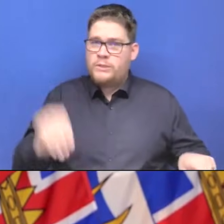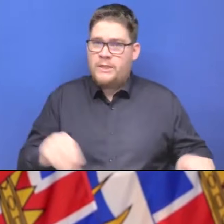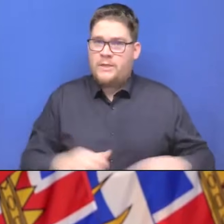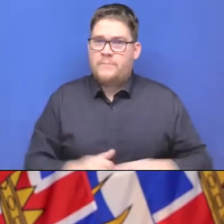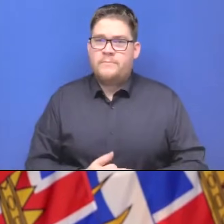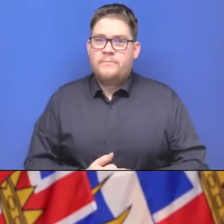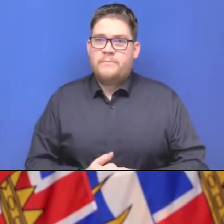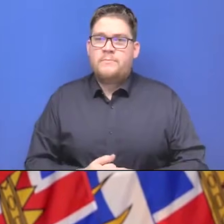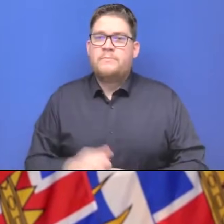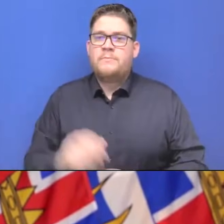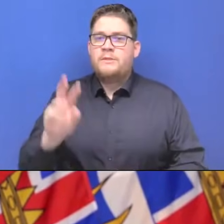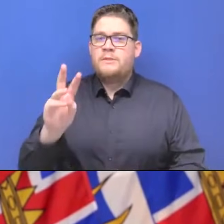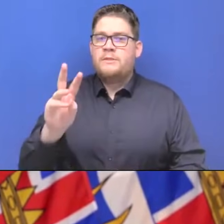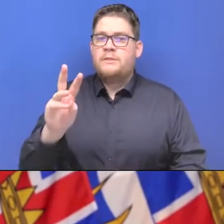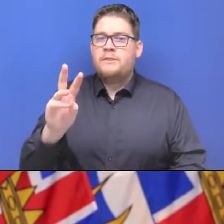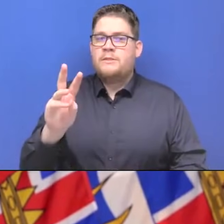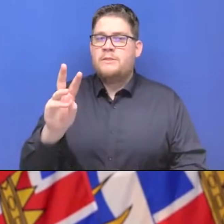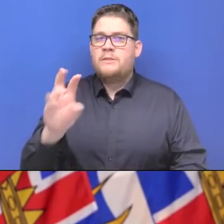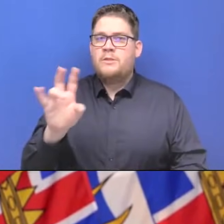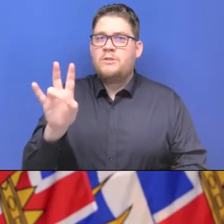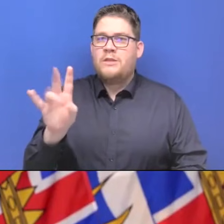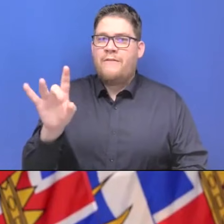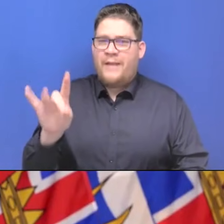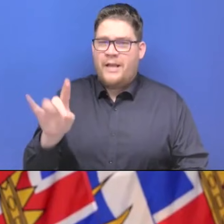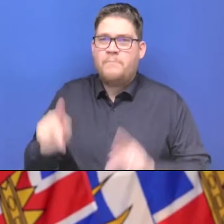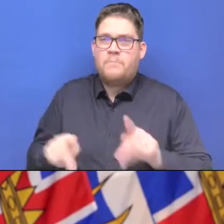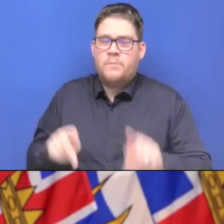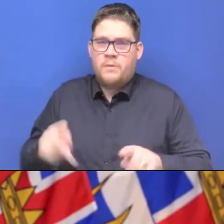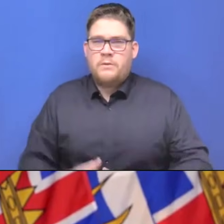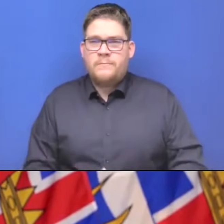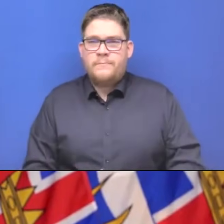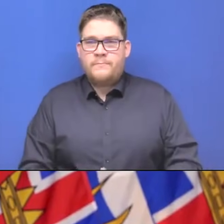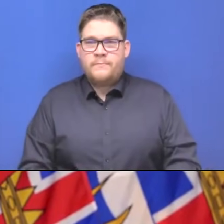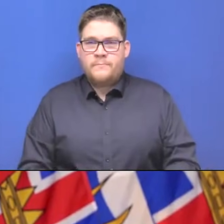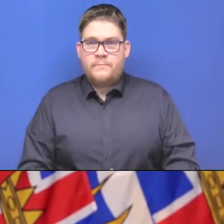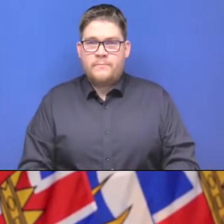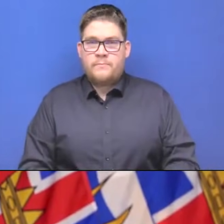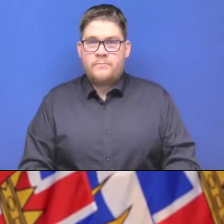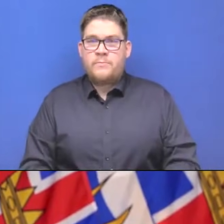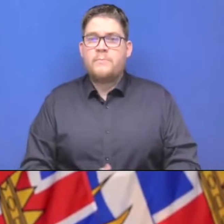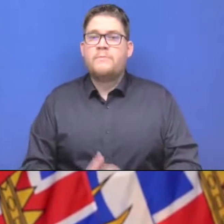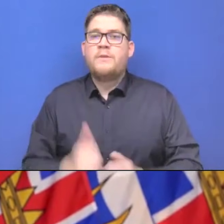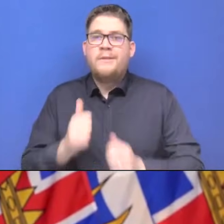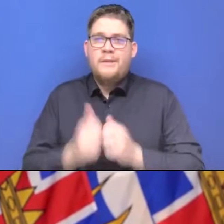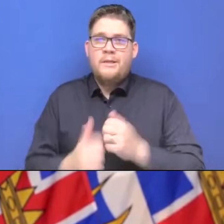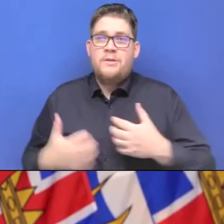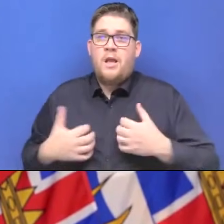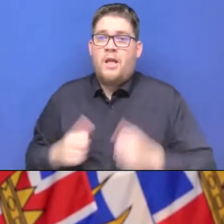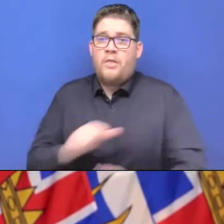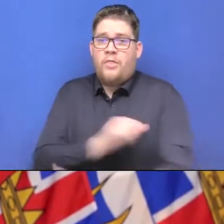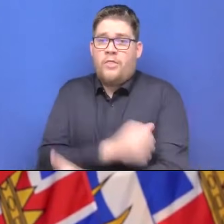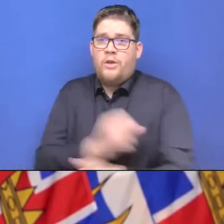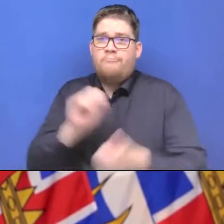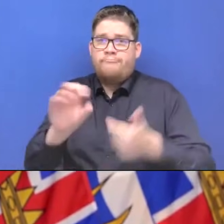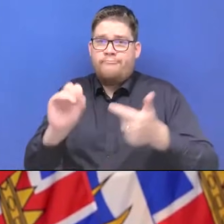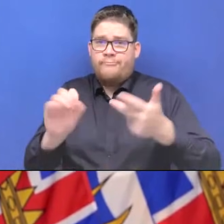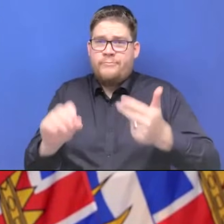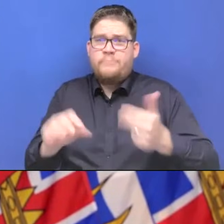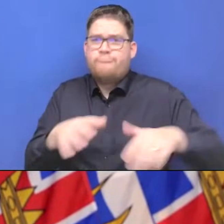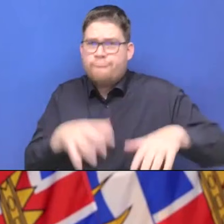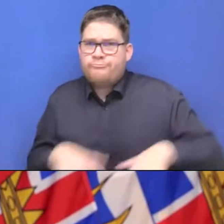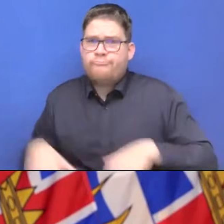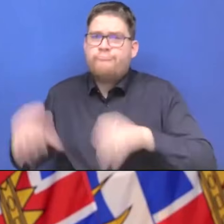678. And obviously, health authorities are taking steps to across BC